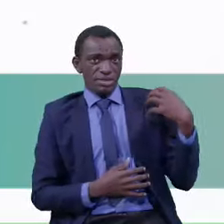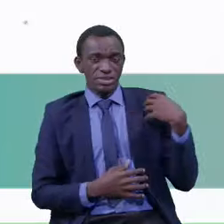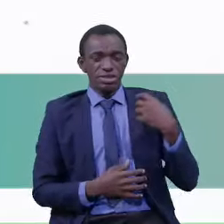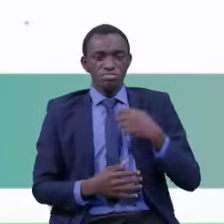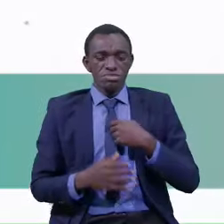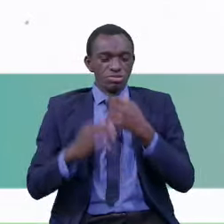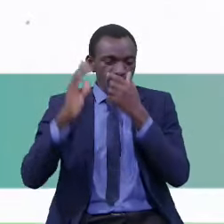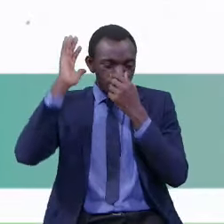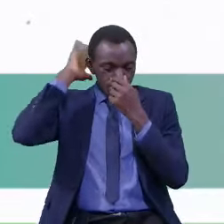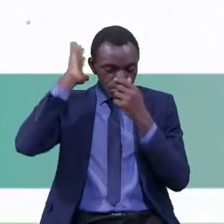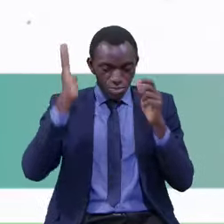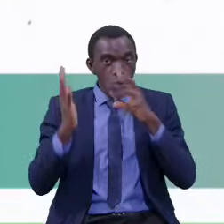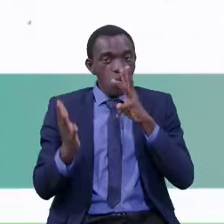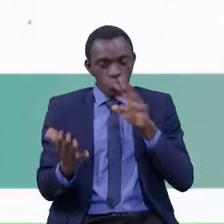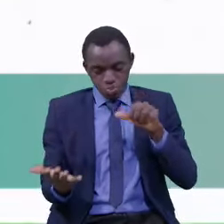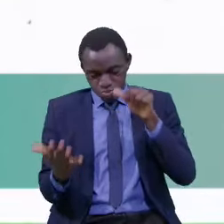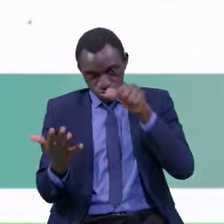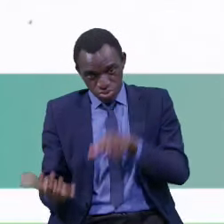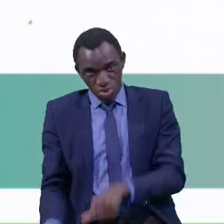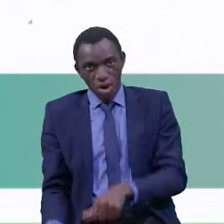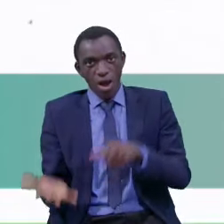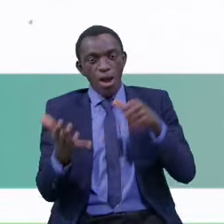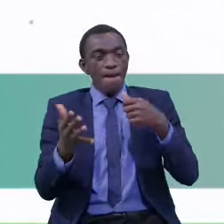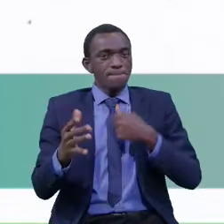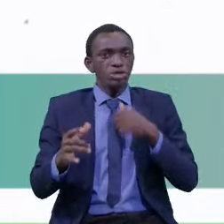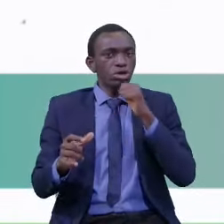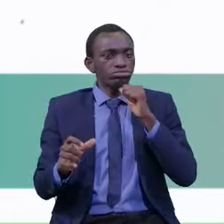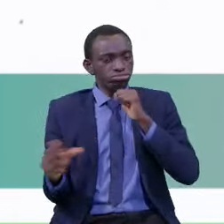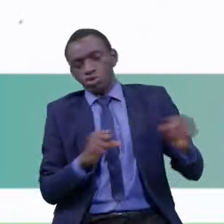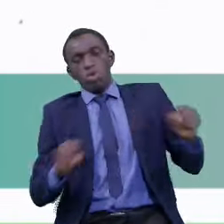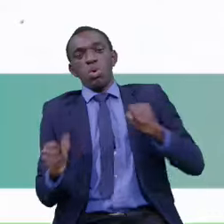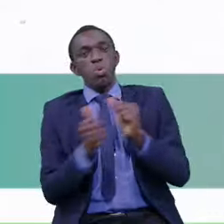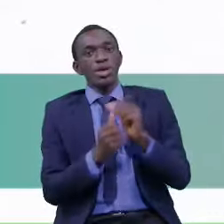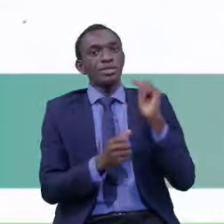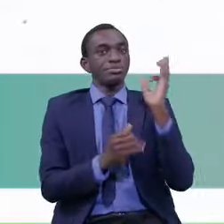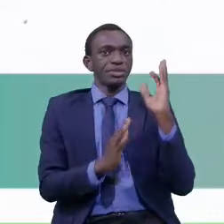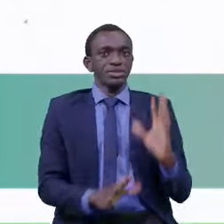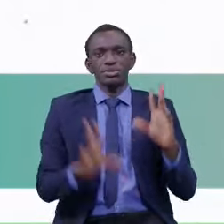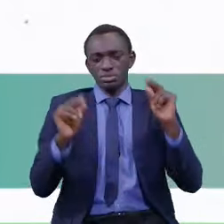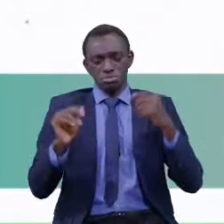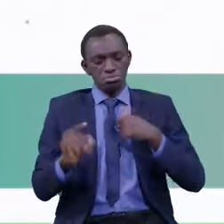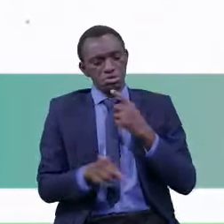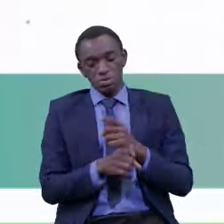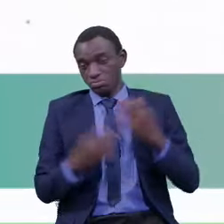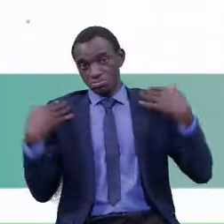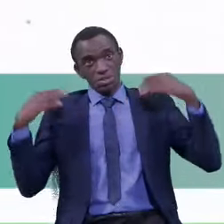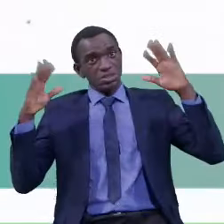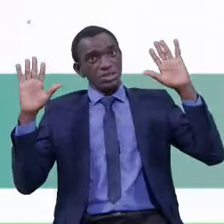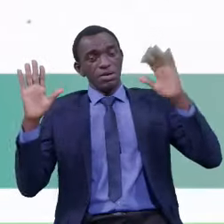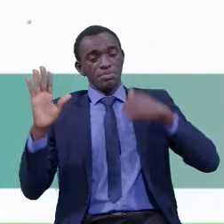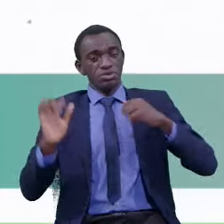don't struggle with the person baptizing you. You surrender, you submit, and